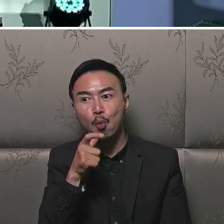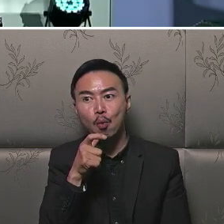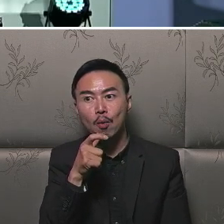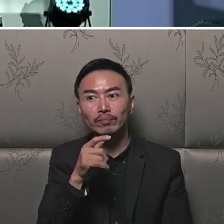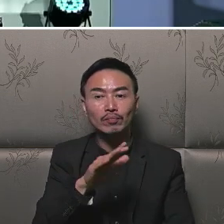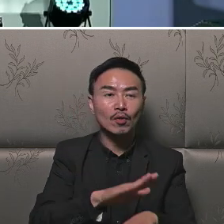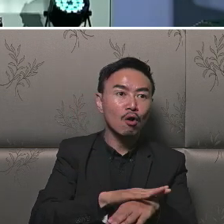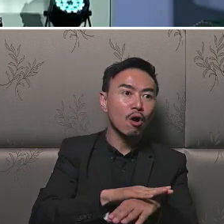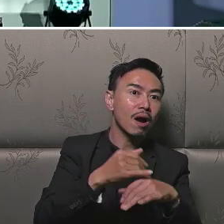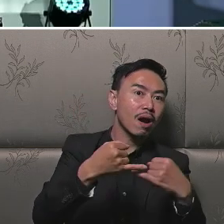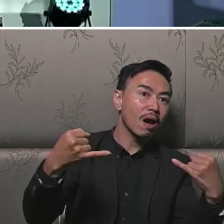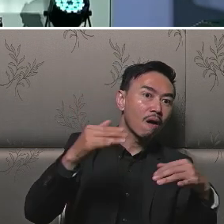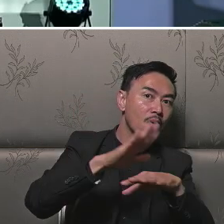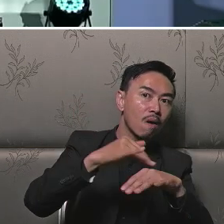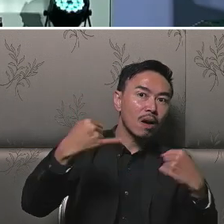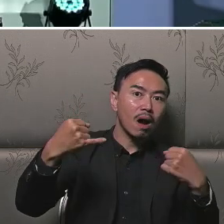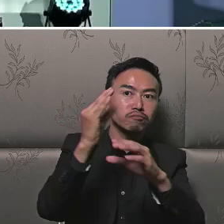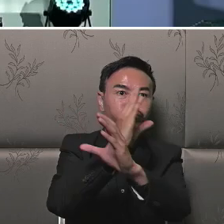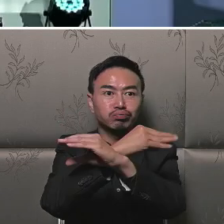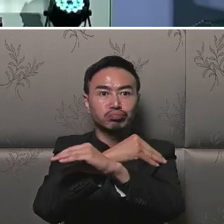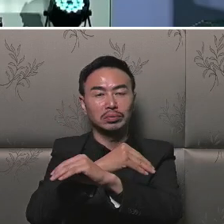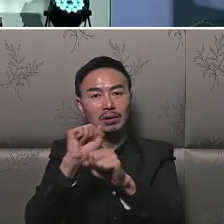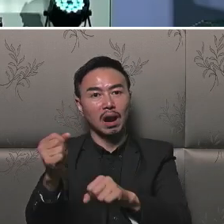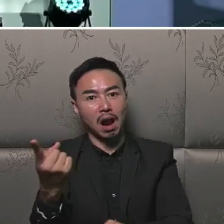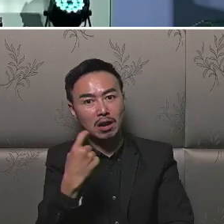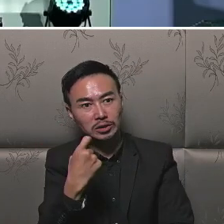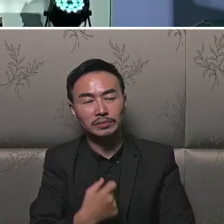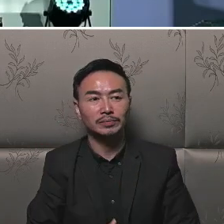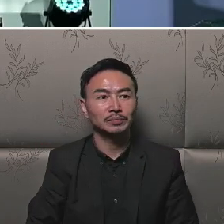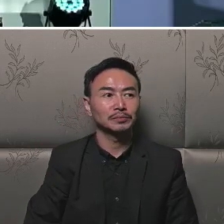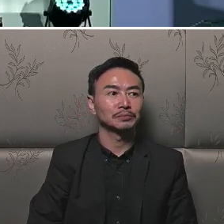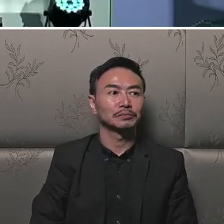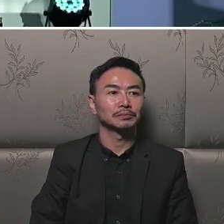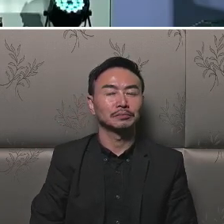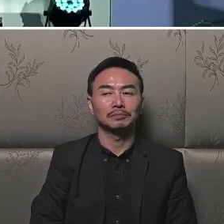I will be asking colleagues if you have the microphone.